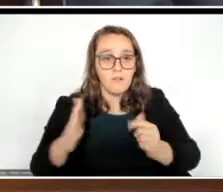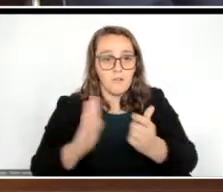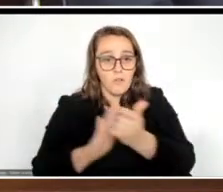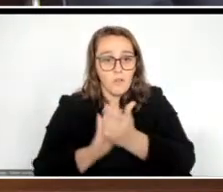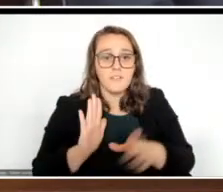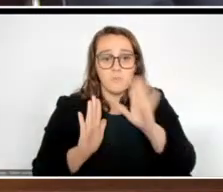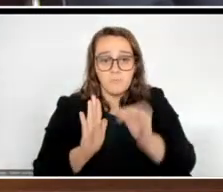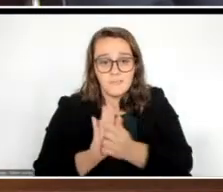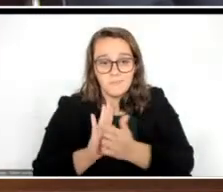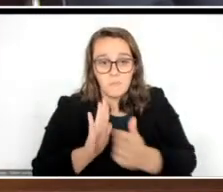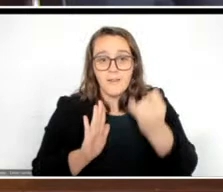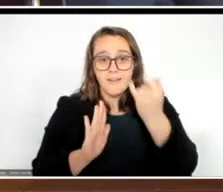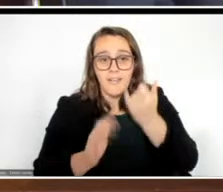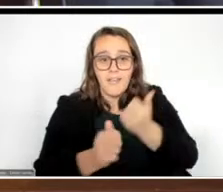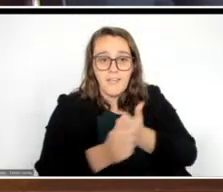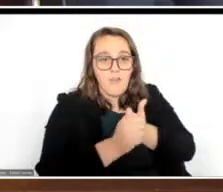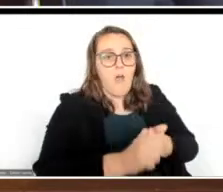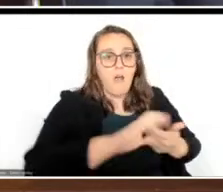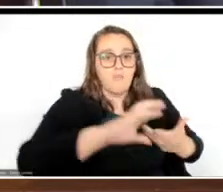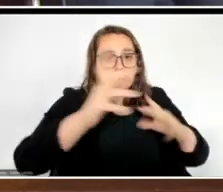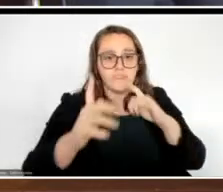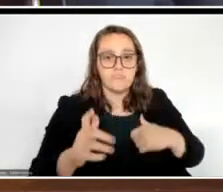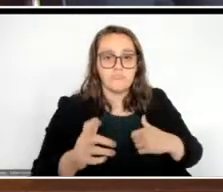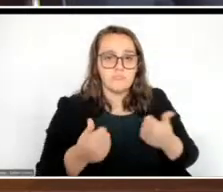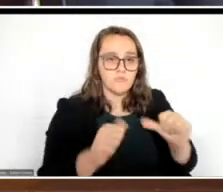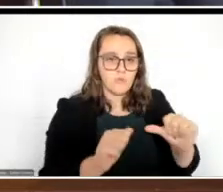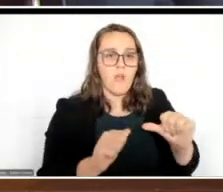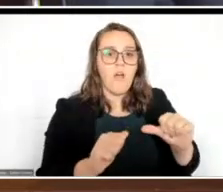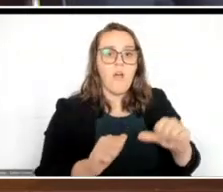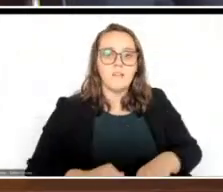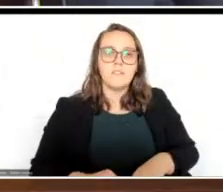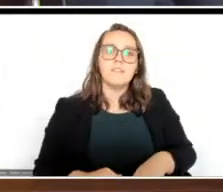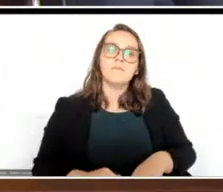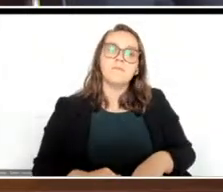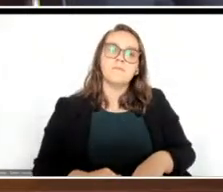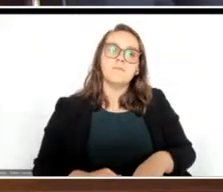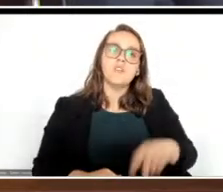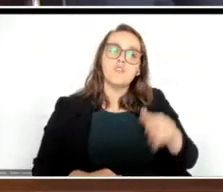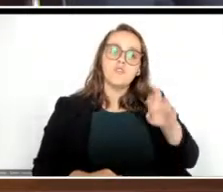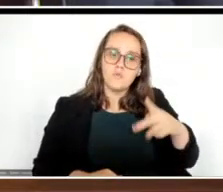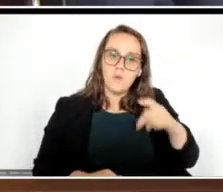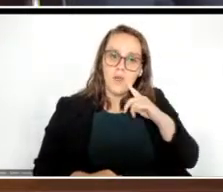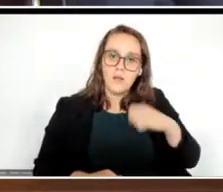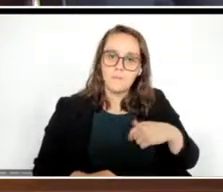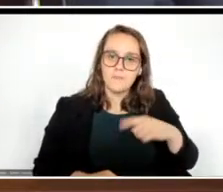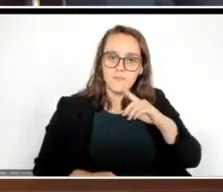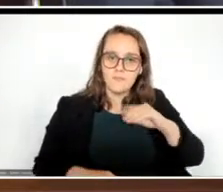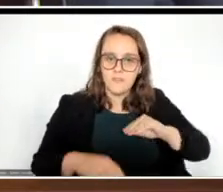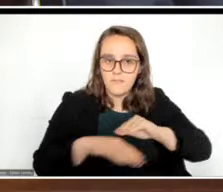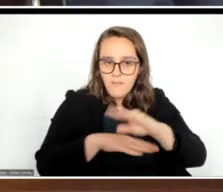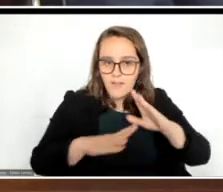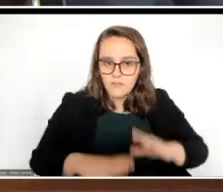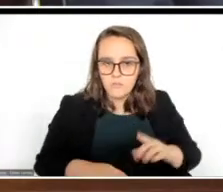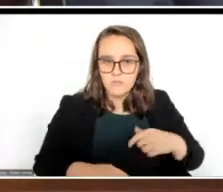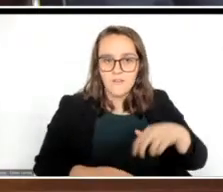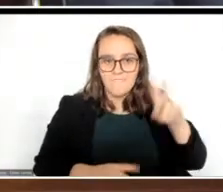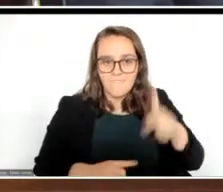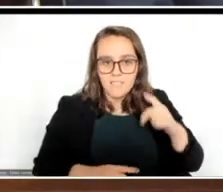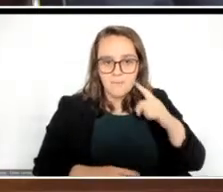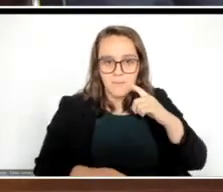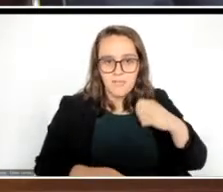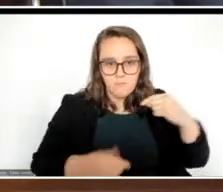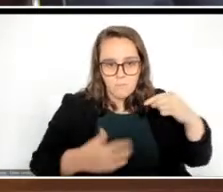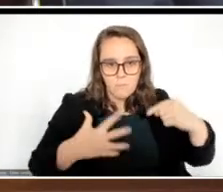officials, state elections officials, his own vice president, stood strong in the face of President Trump's immense